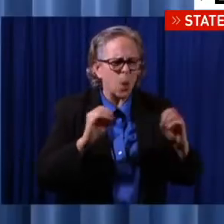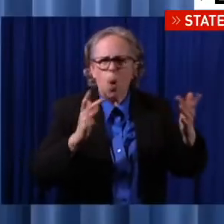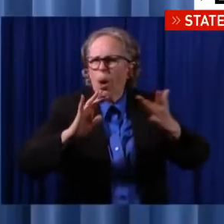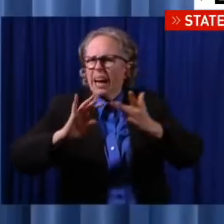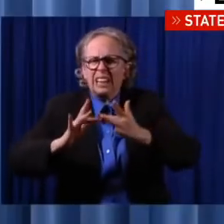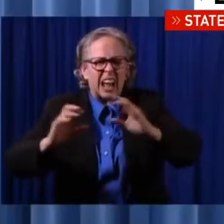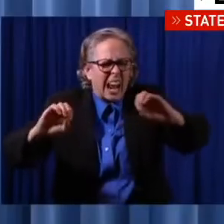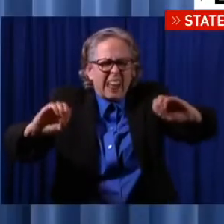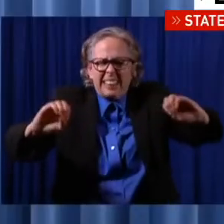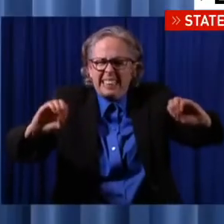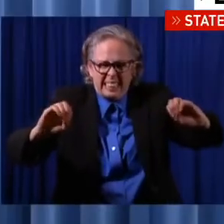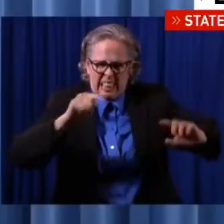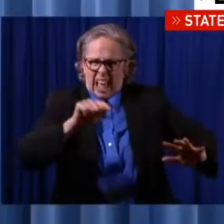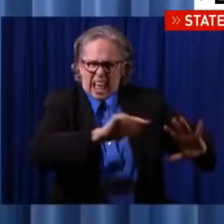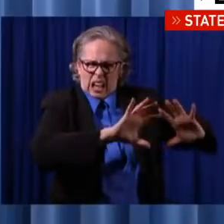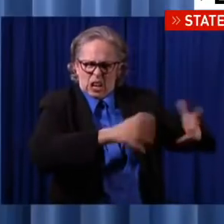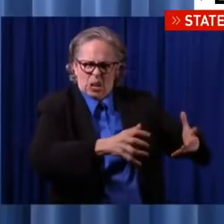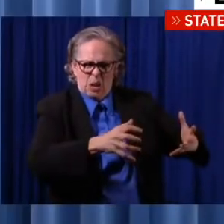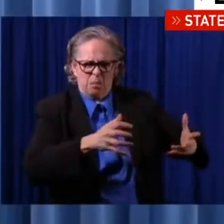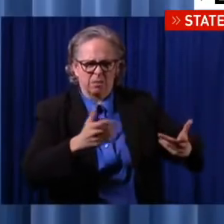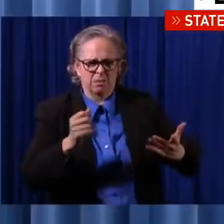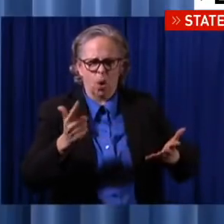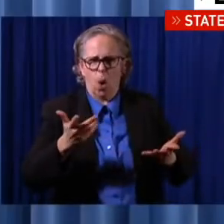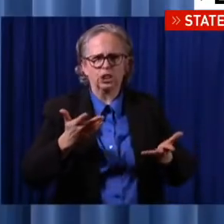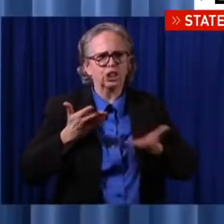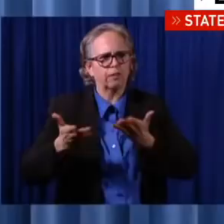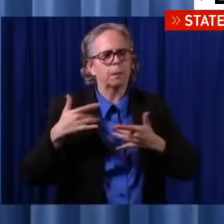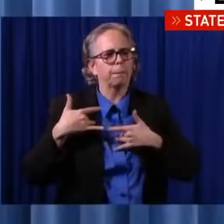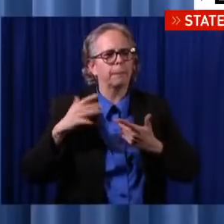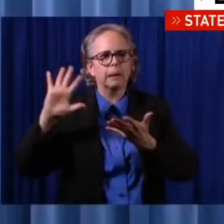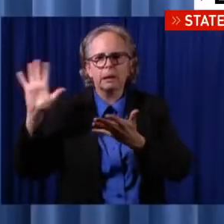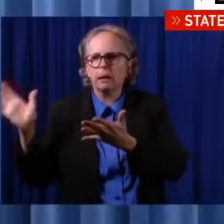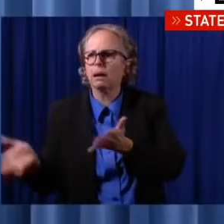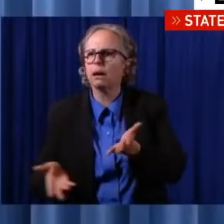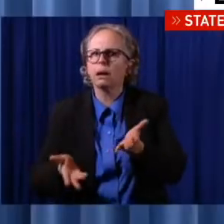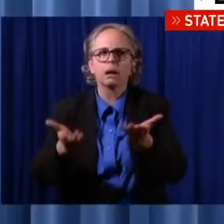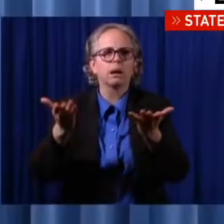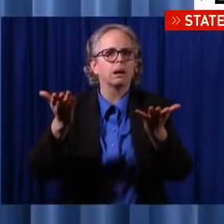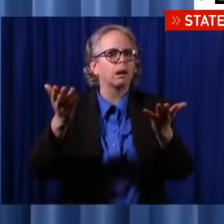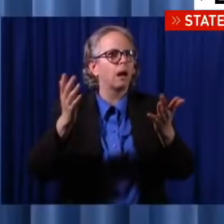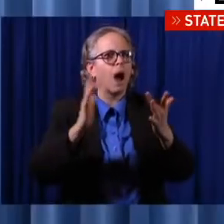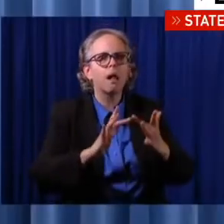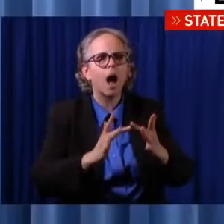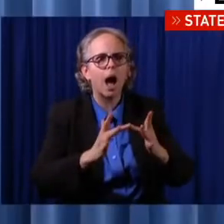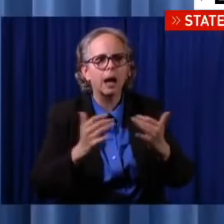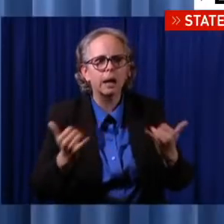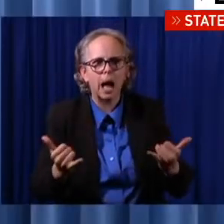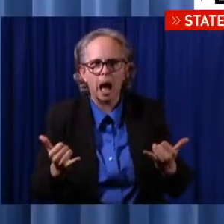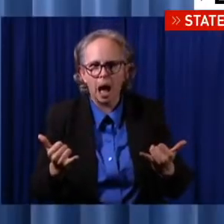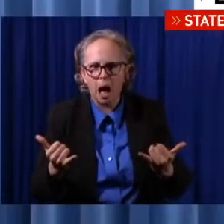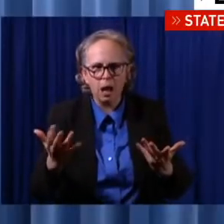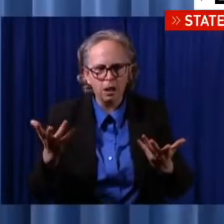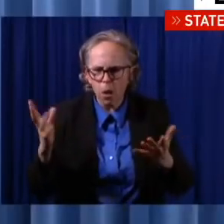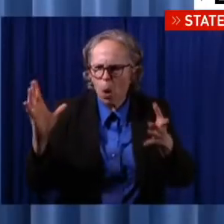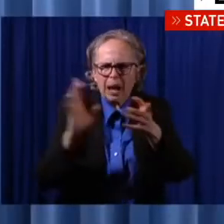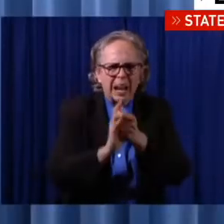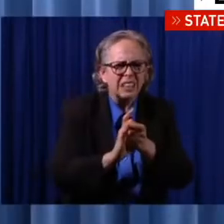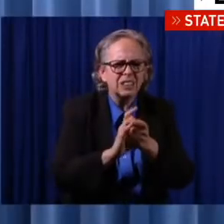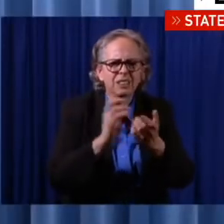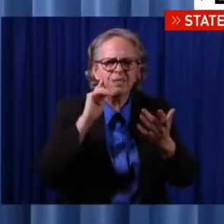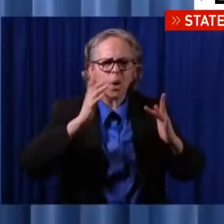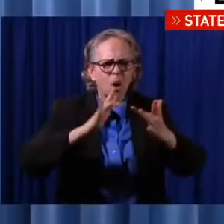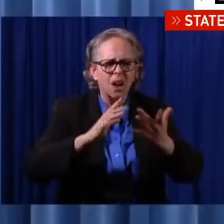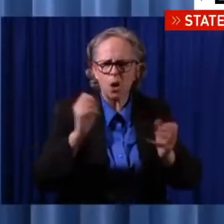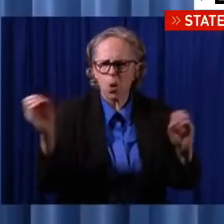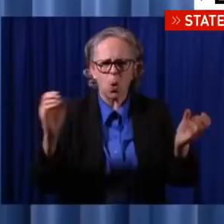services moved online, some of these youth were left without a connection to their doctors and their needed therapies. For